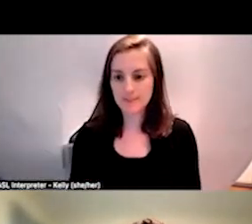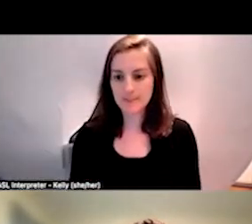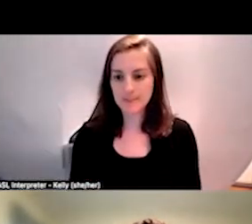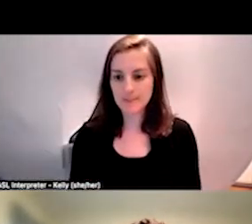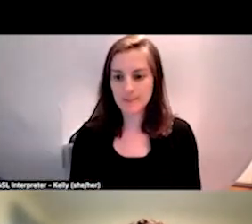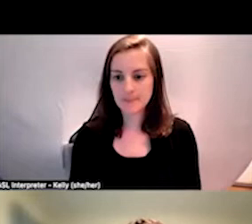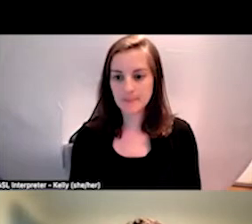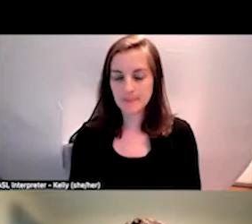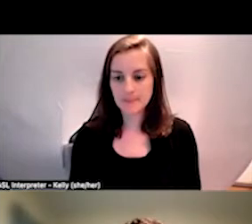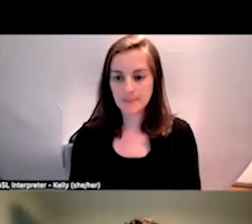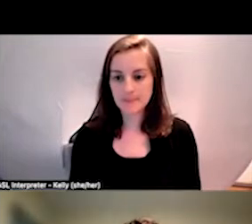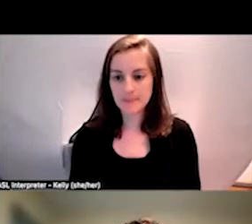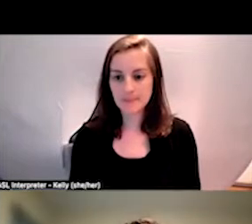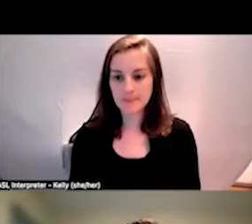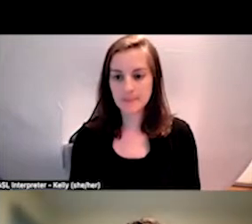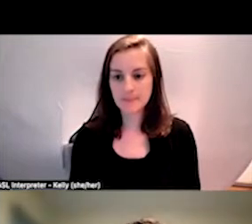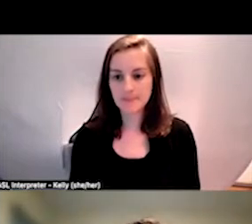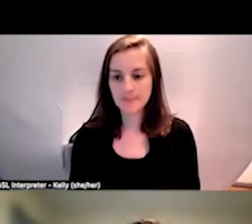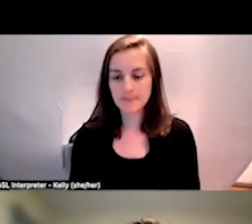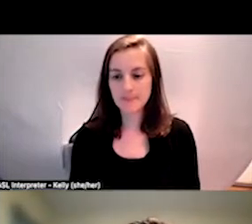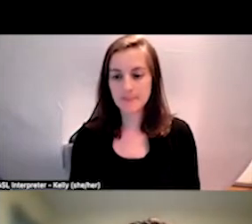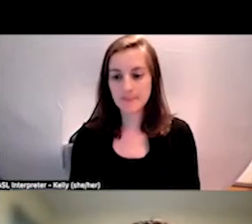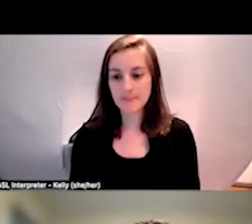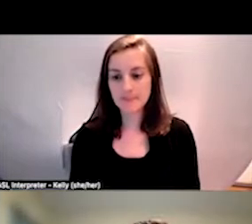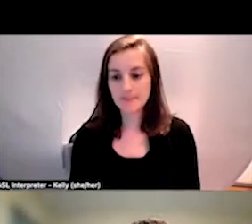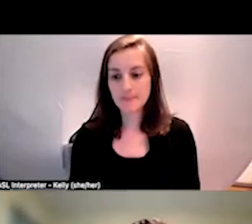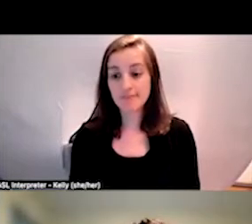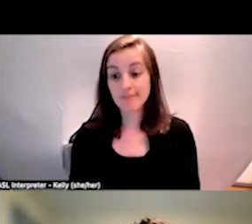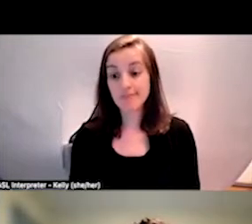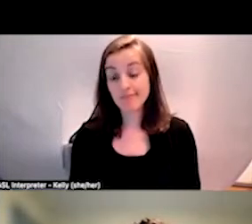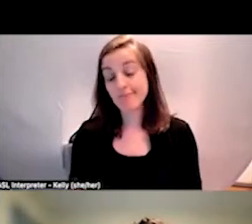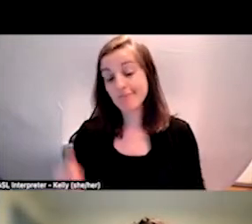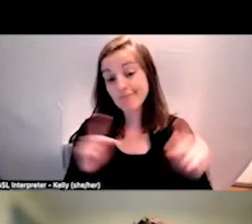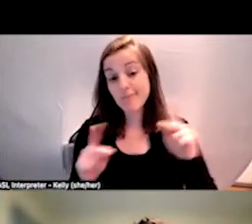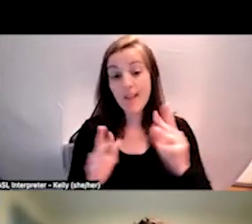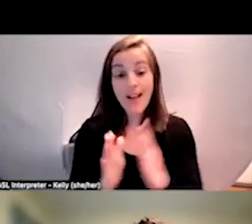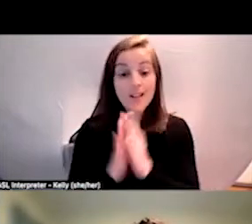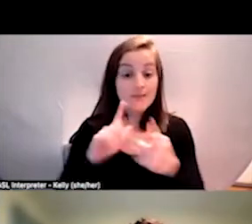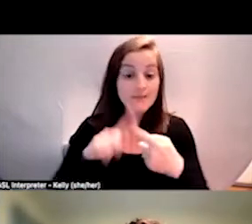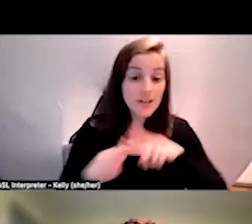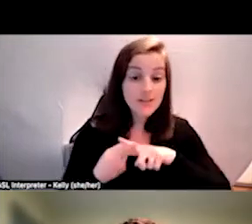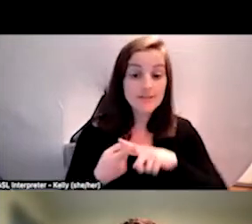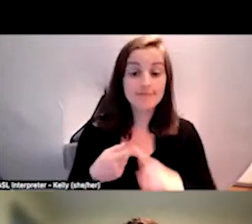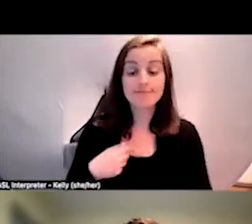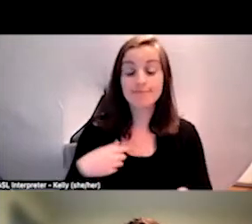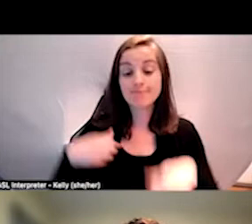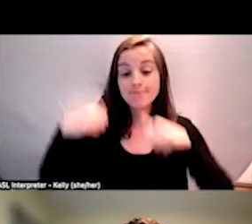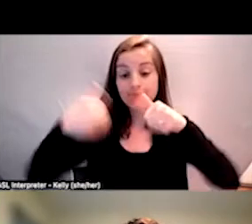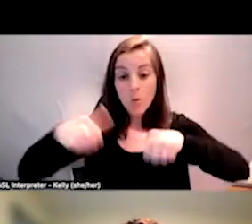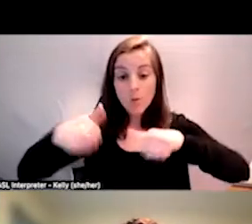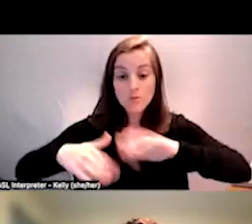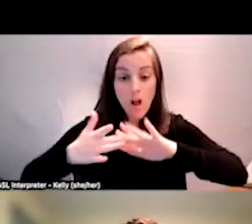Then just kind of asking friends, posting online. There's certain things for certain, and